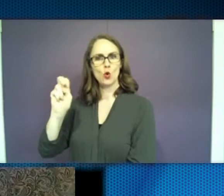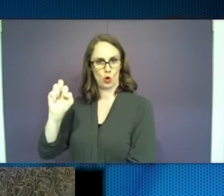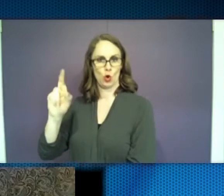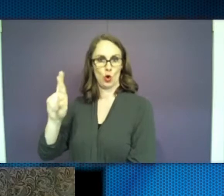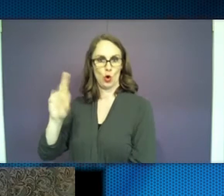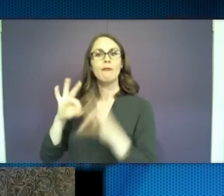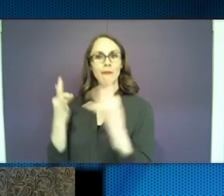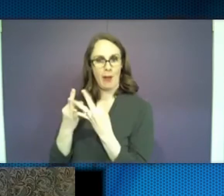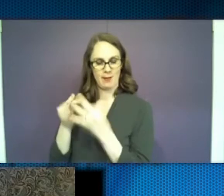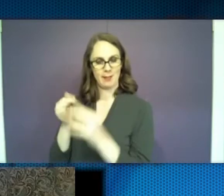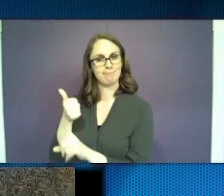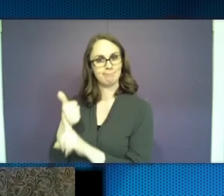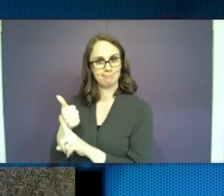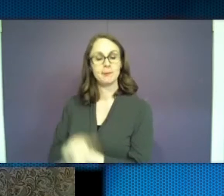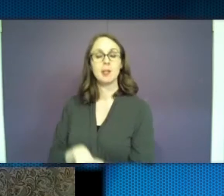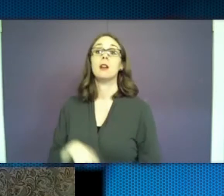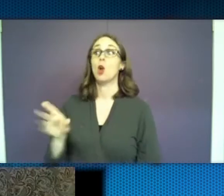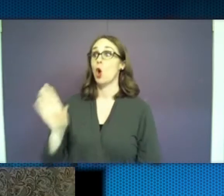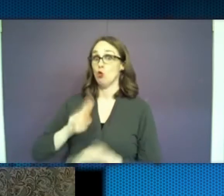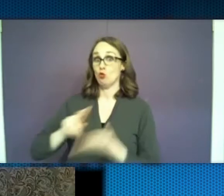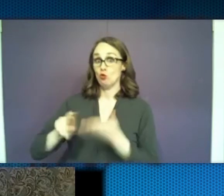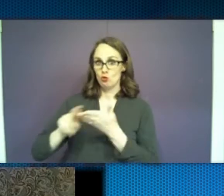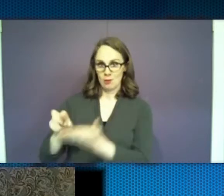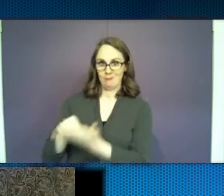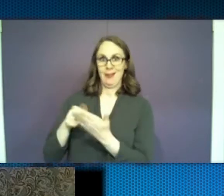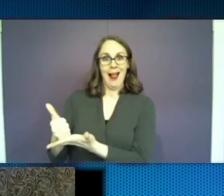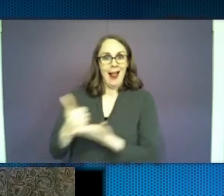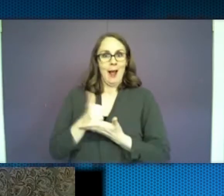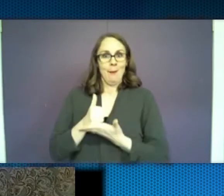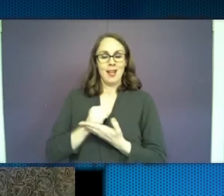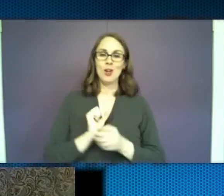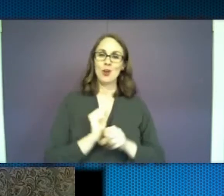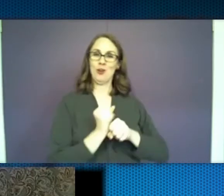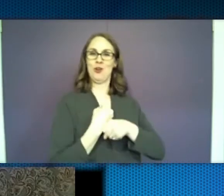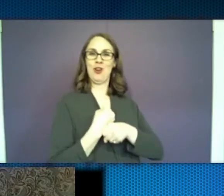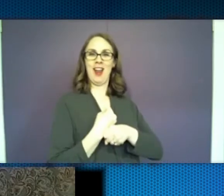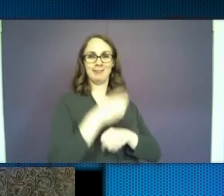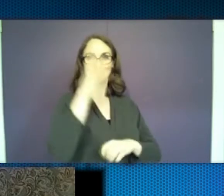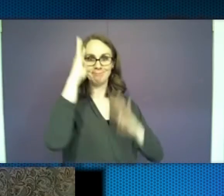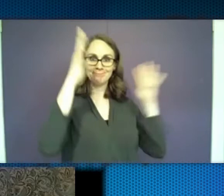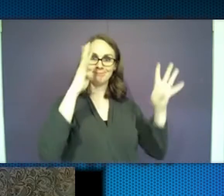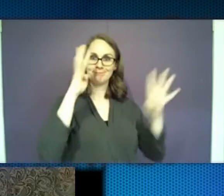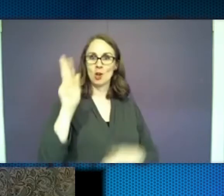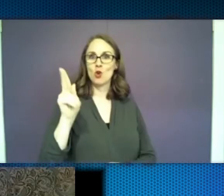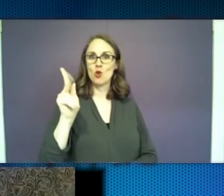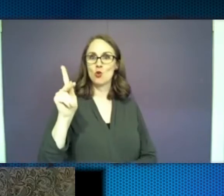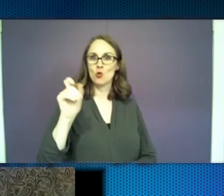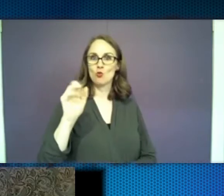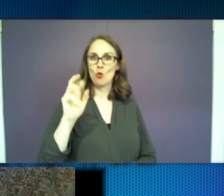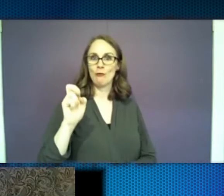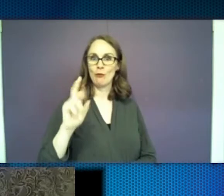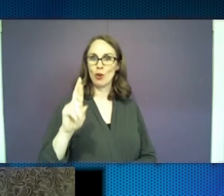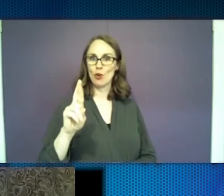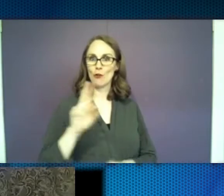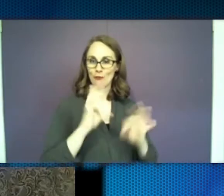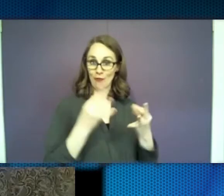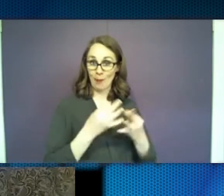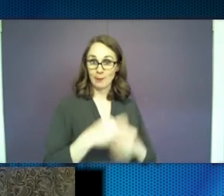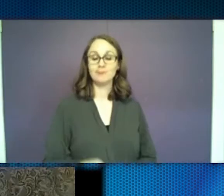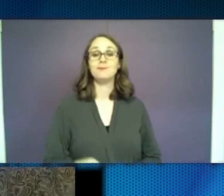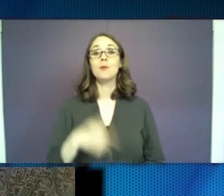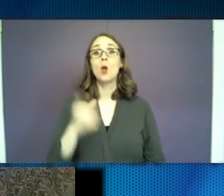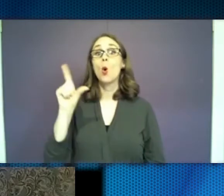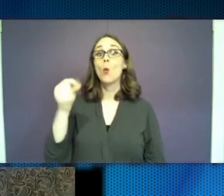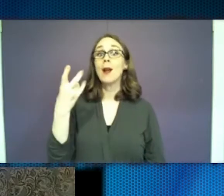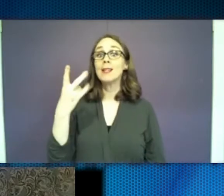So her research on the historical Brunners helped me with the creation of the fictional Kober family. And then in